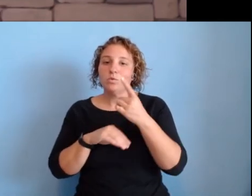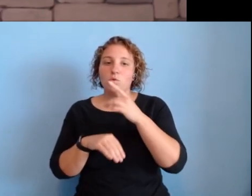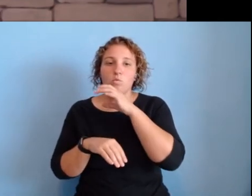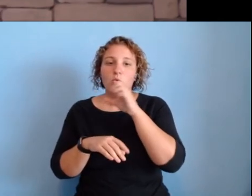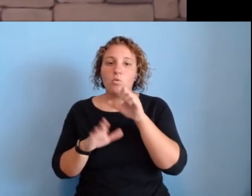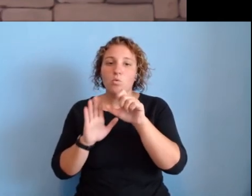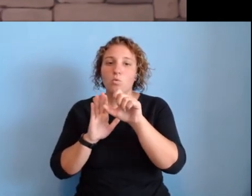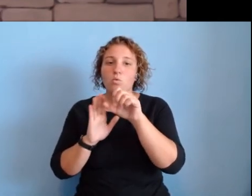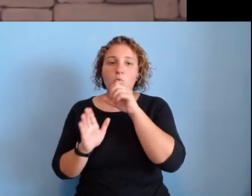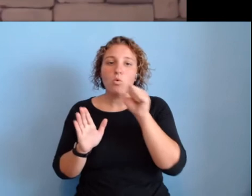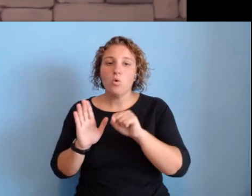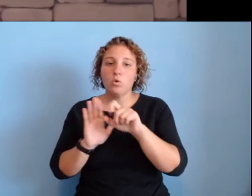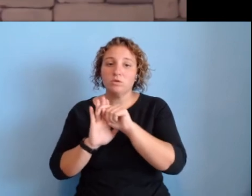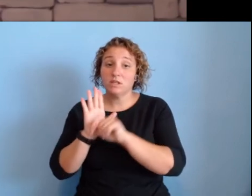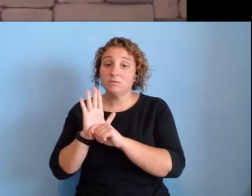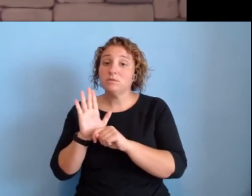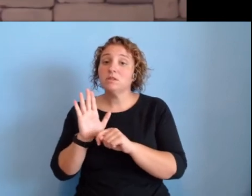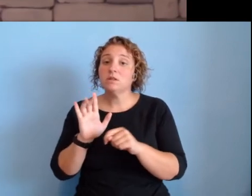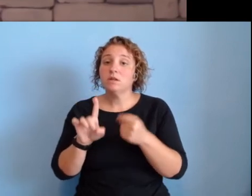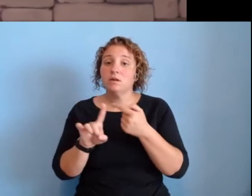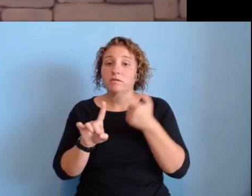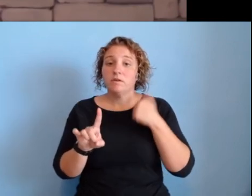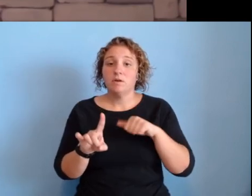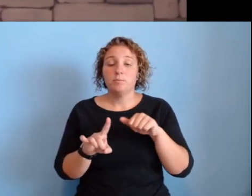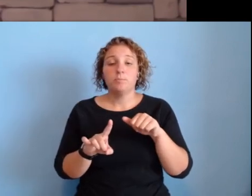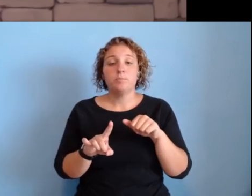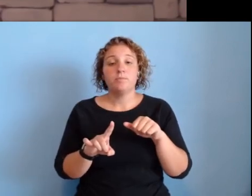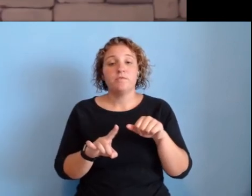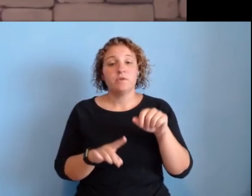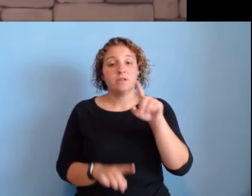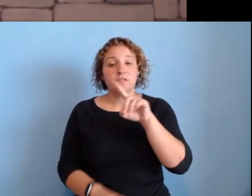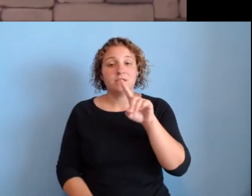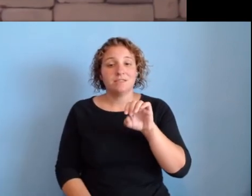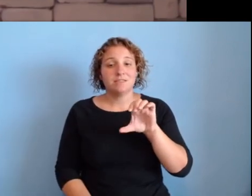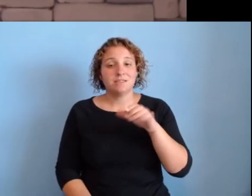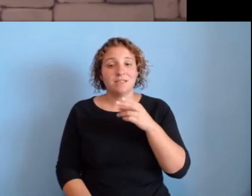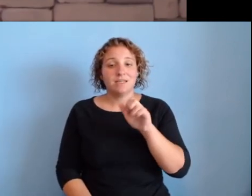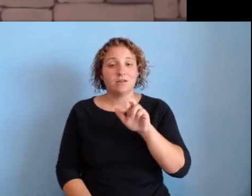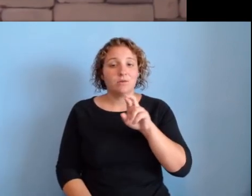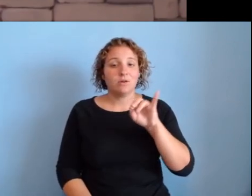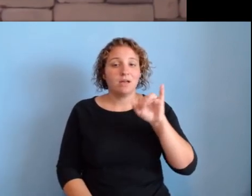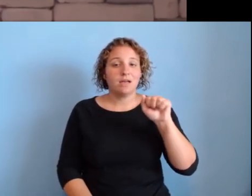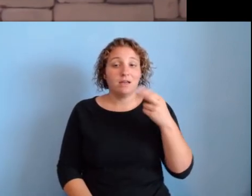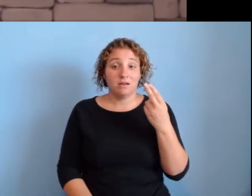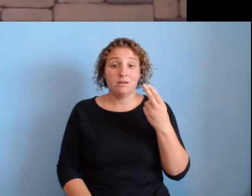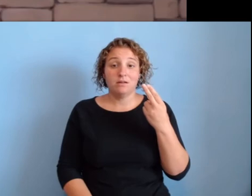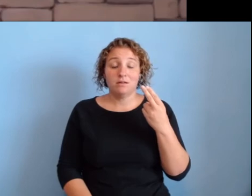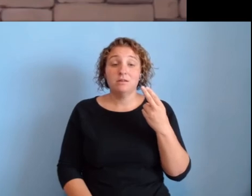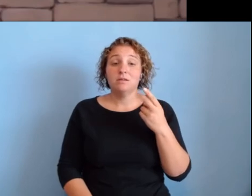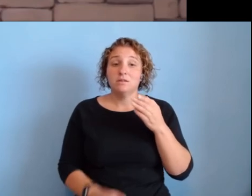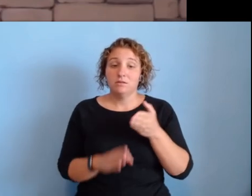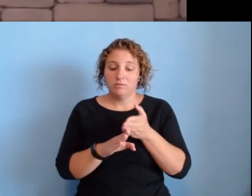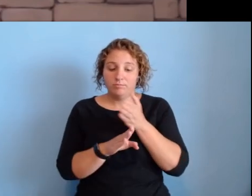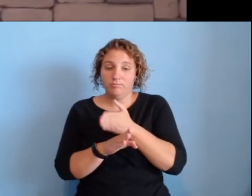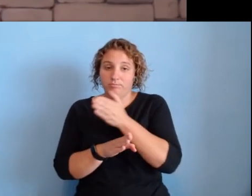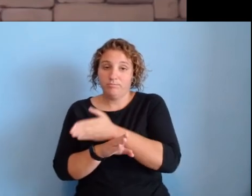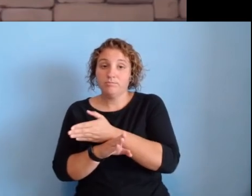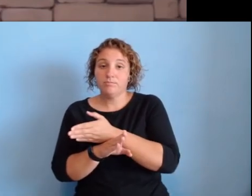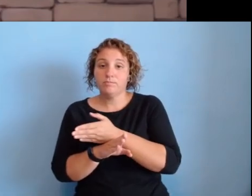to it. Turn left. Matthew, Malachi, Zechariah. Two books into the Old Testament coming from the right side.